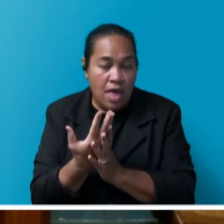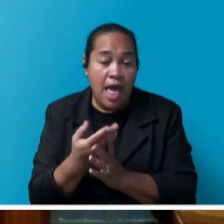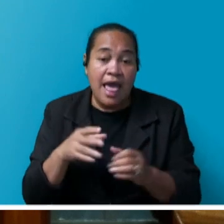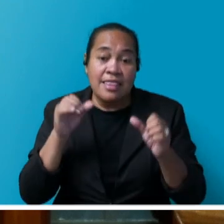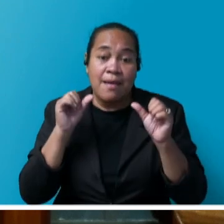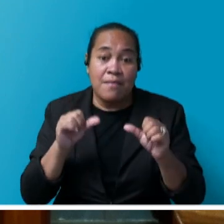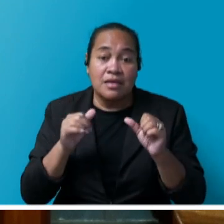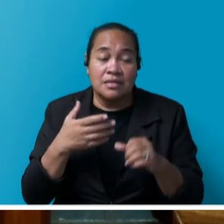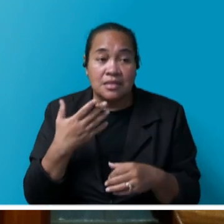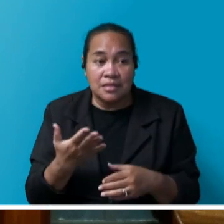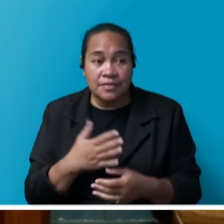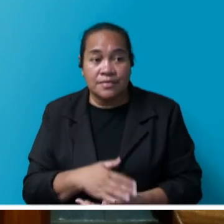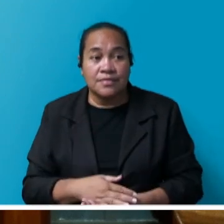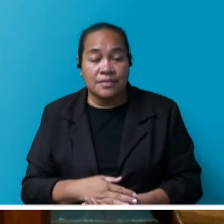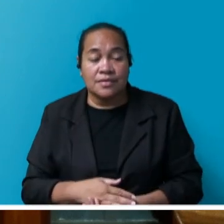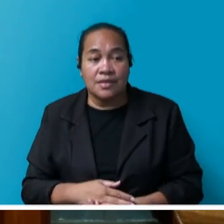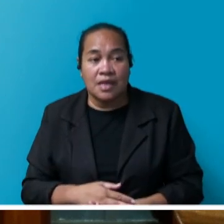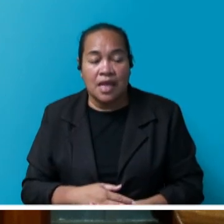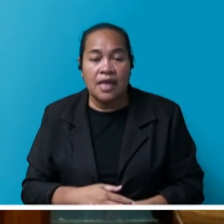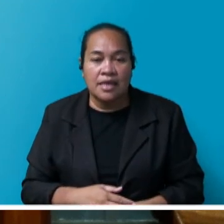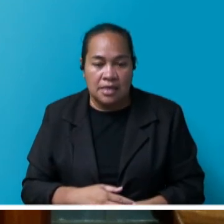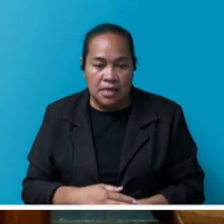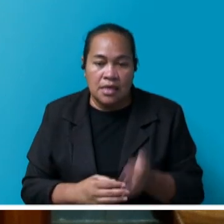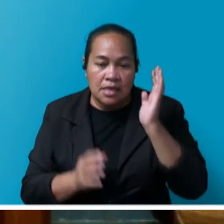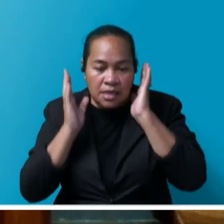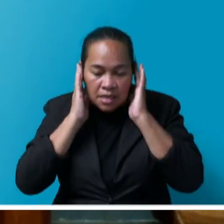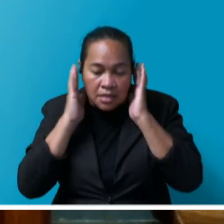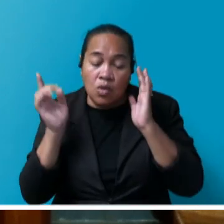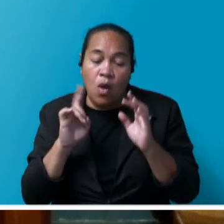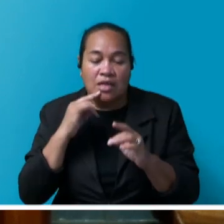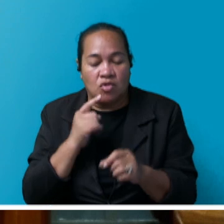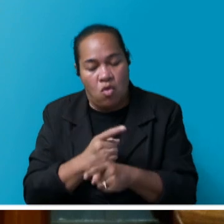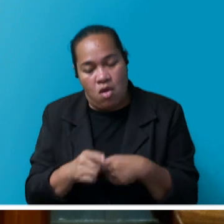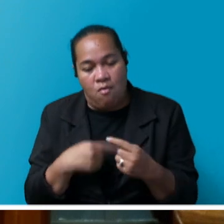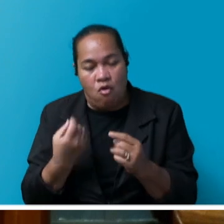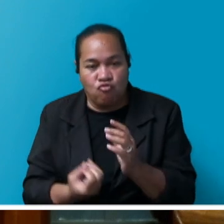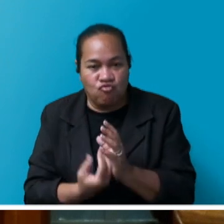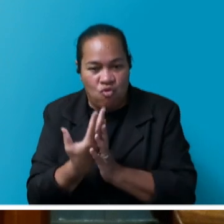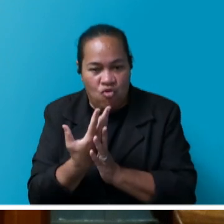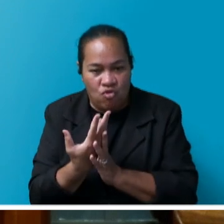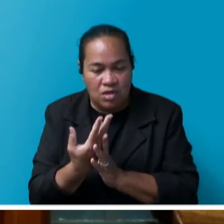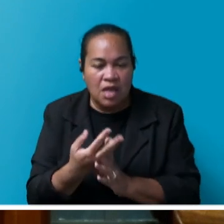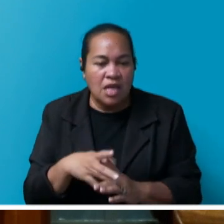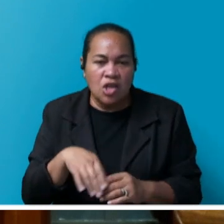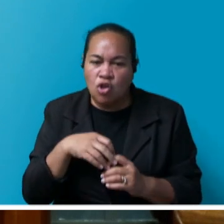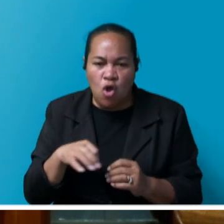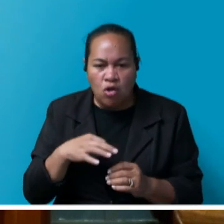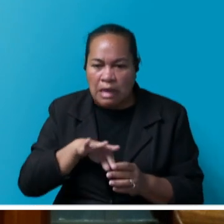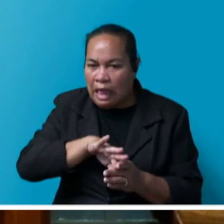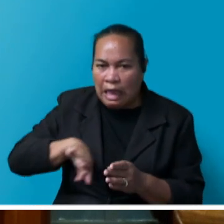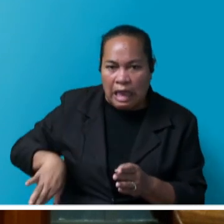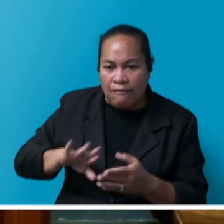2025 is one of inclusive growth, where no community is left behind. We are committed to